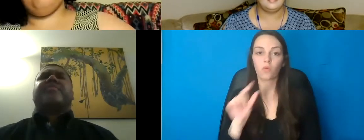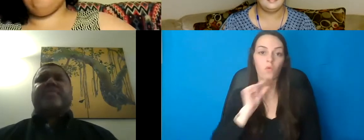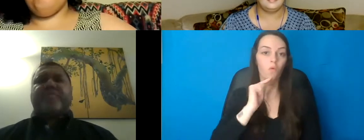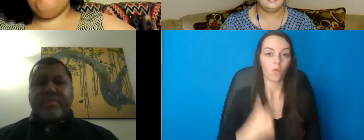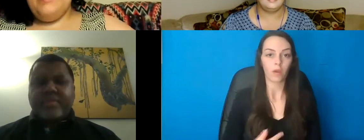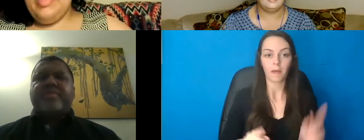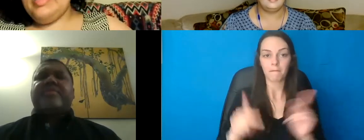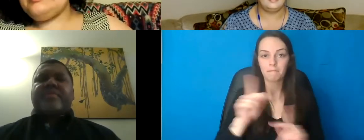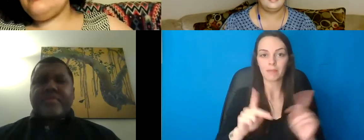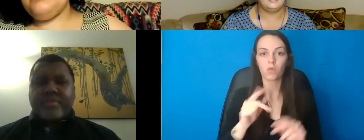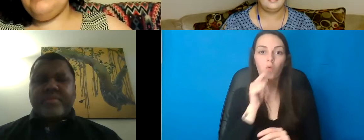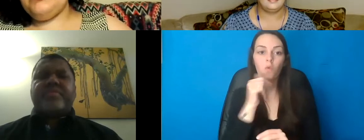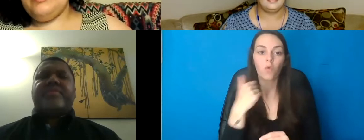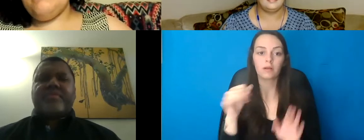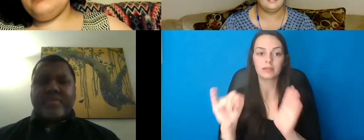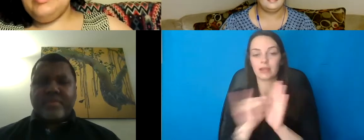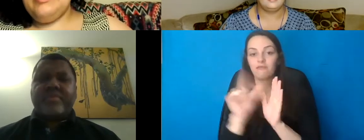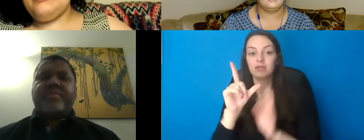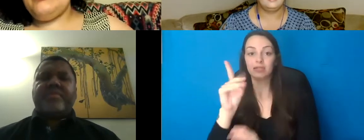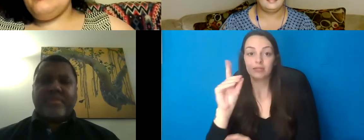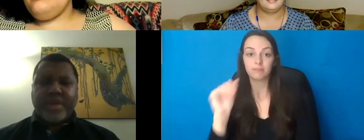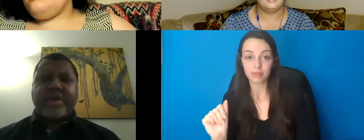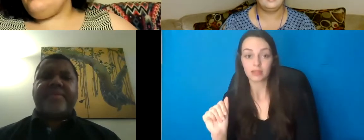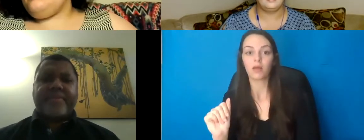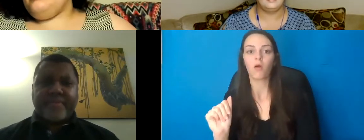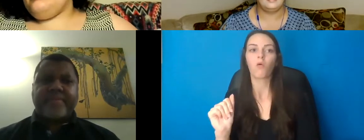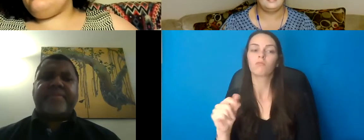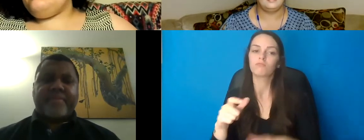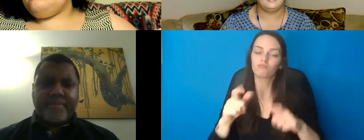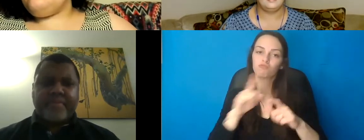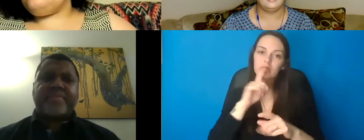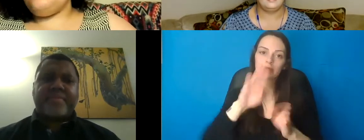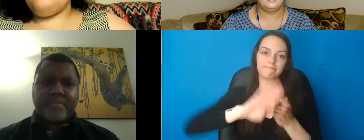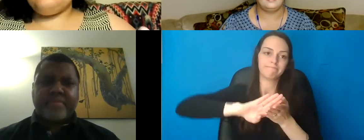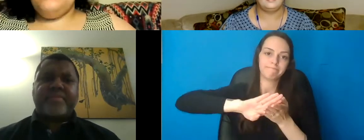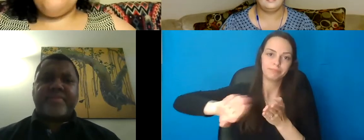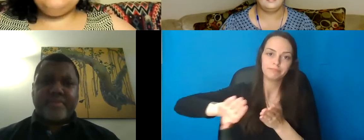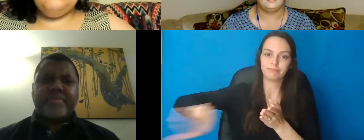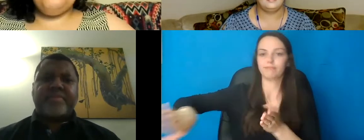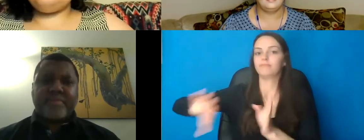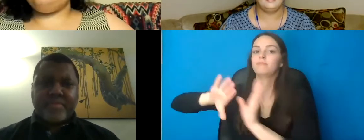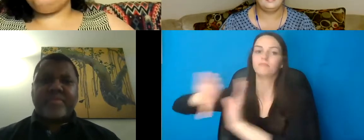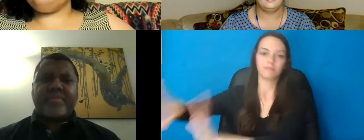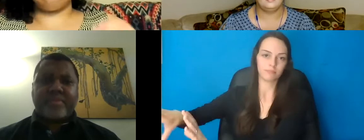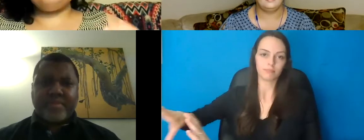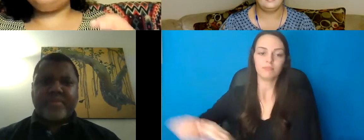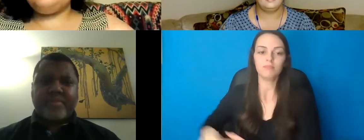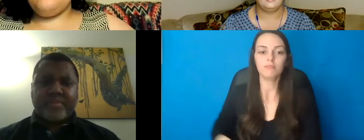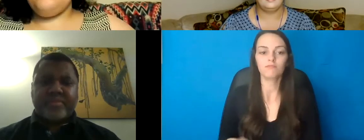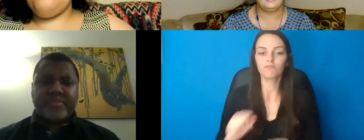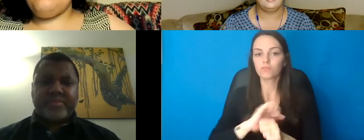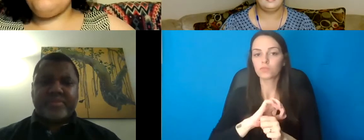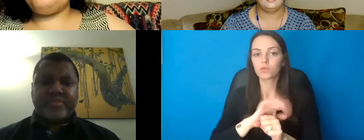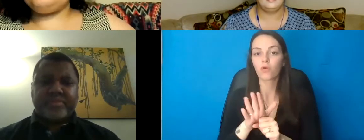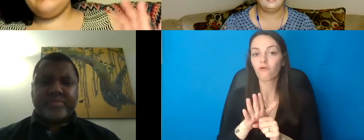been massively pushed off to the side. And so one of the things COVID did was it did this really